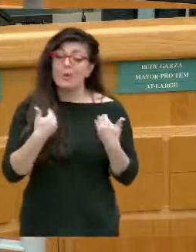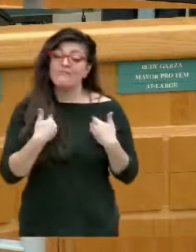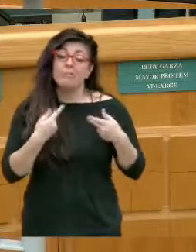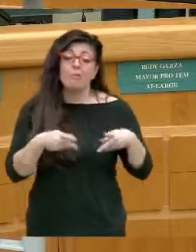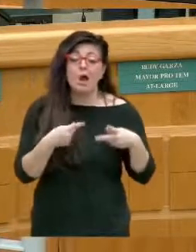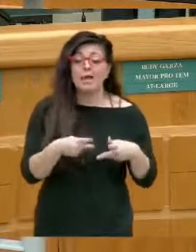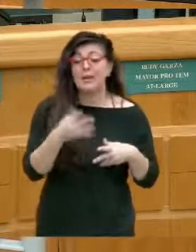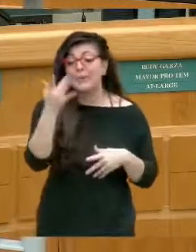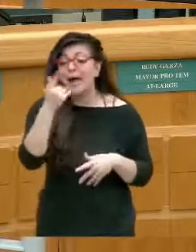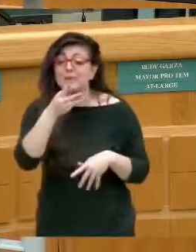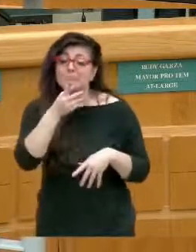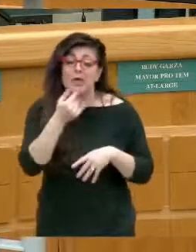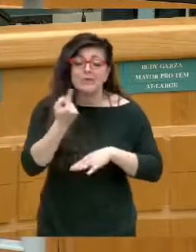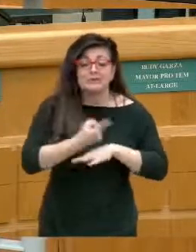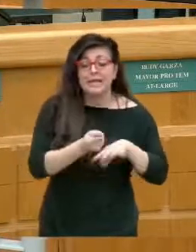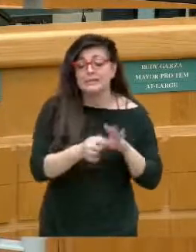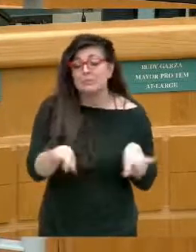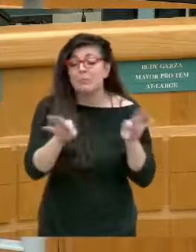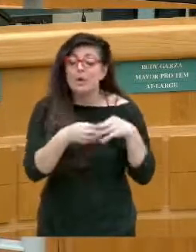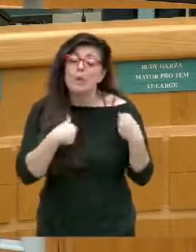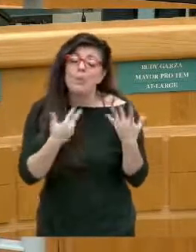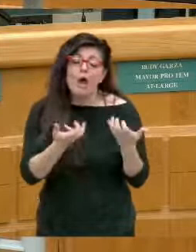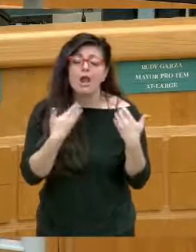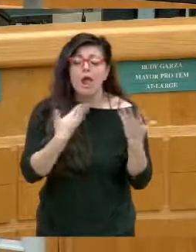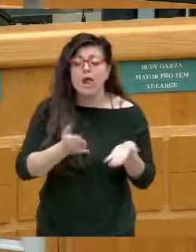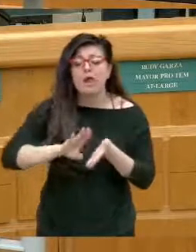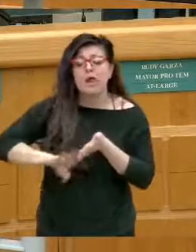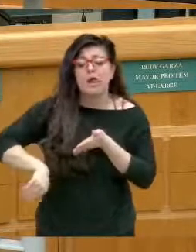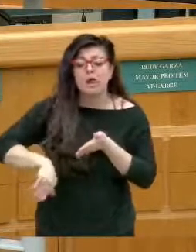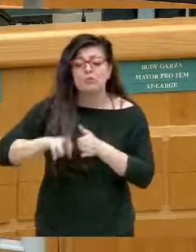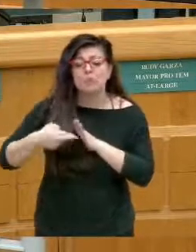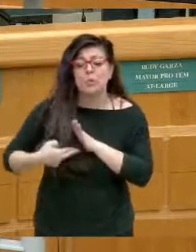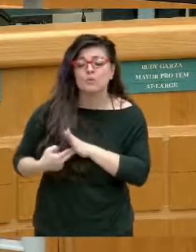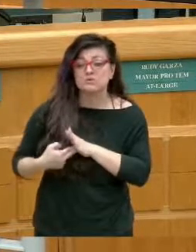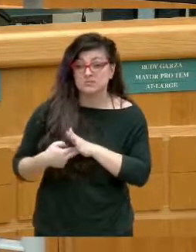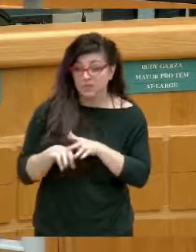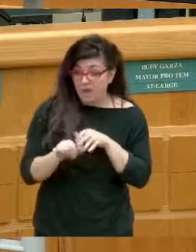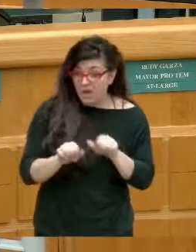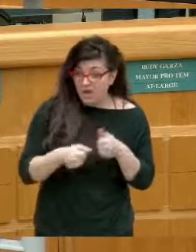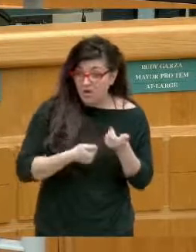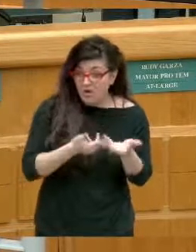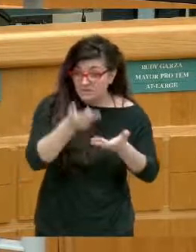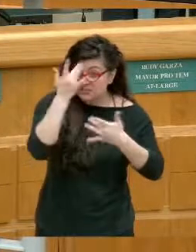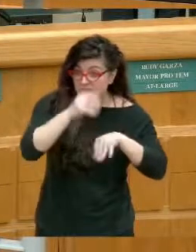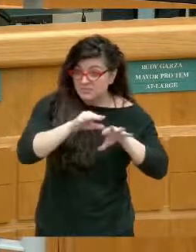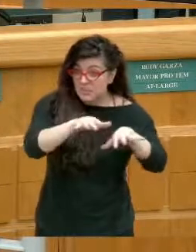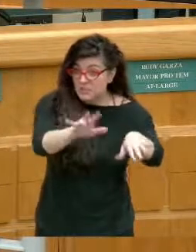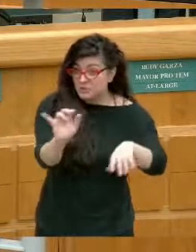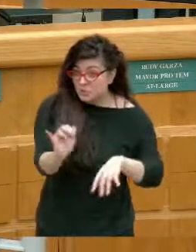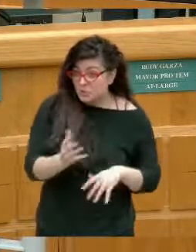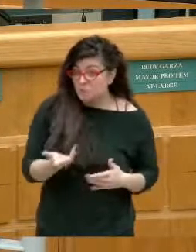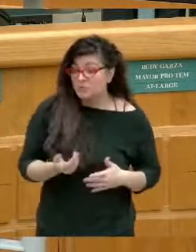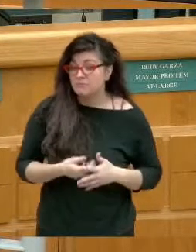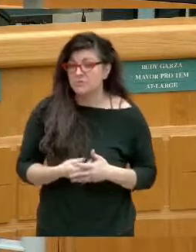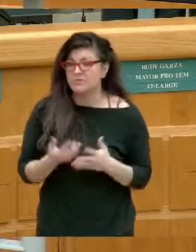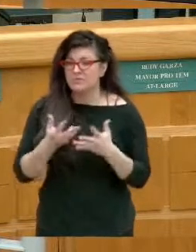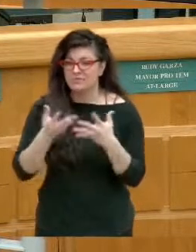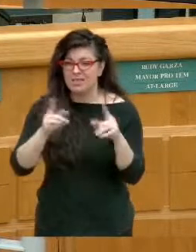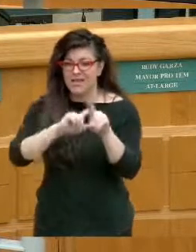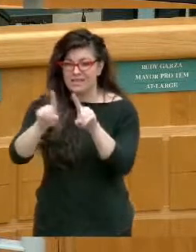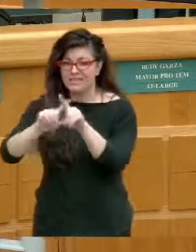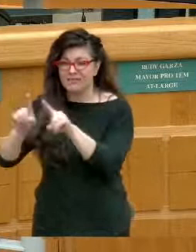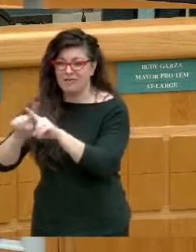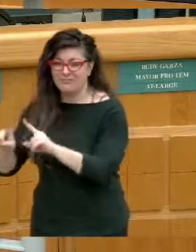Mother's Day and Mother's Day is very important, that can contribute to things. And so there's a lot of different things in